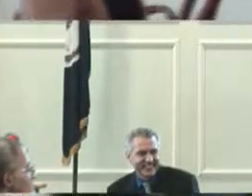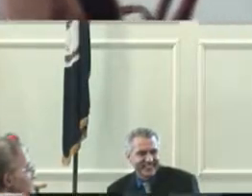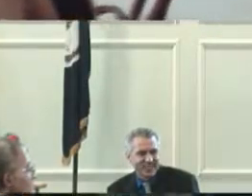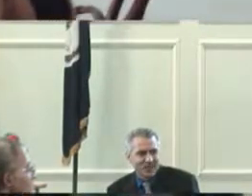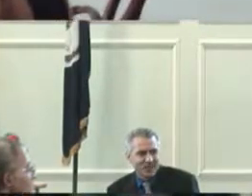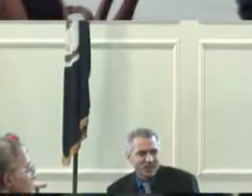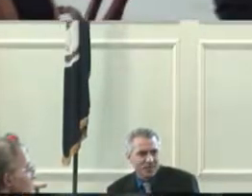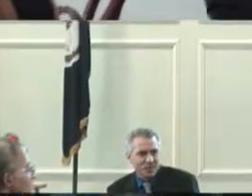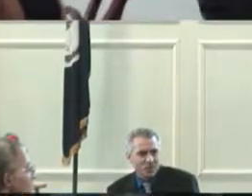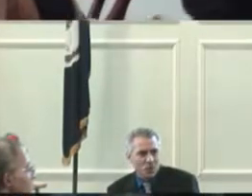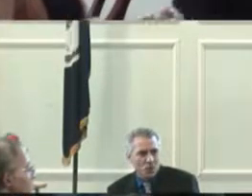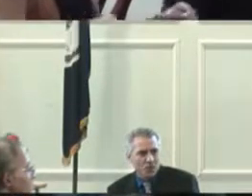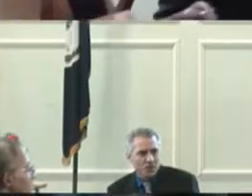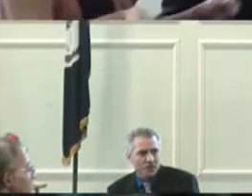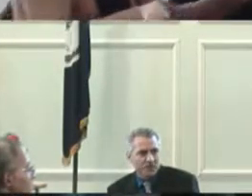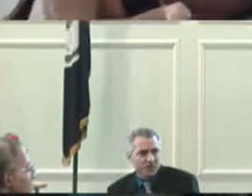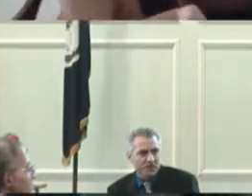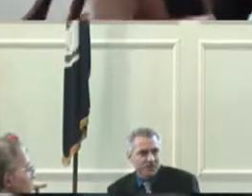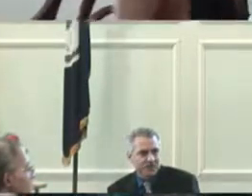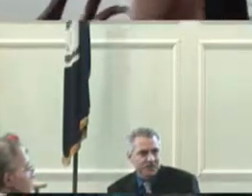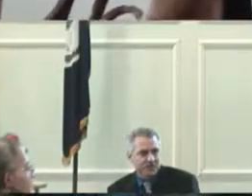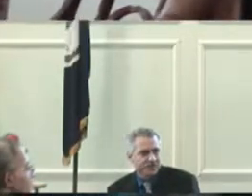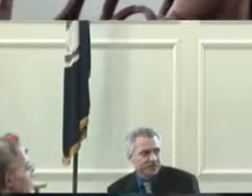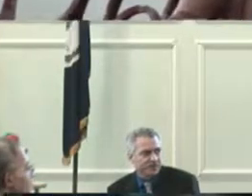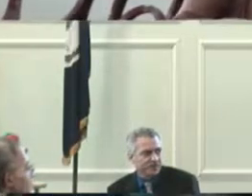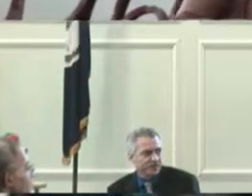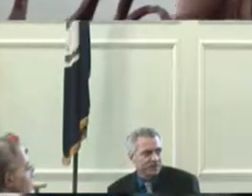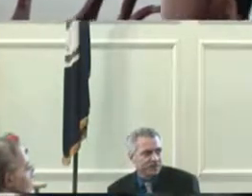Thank you. God bless you.